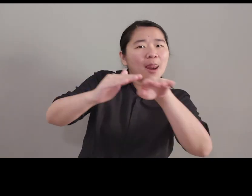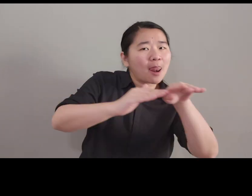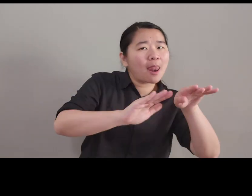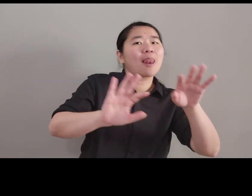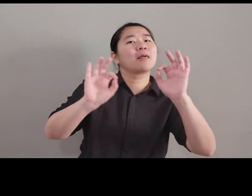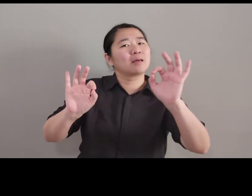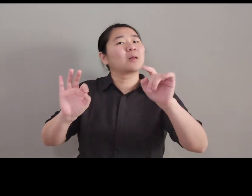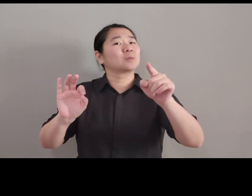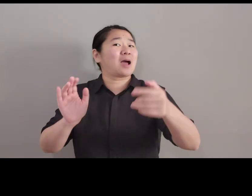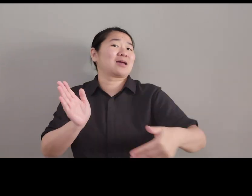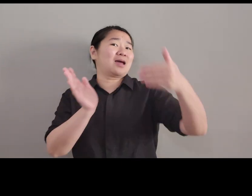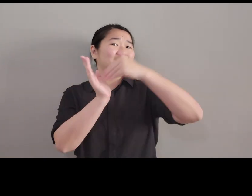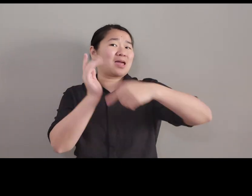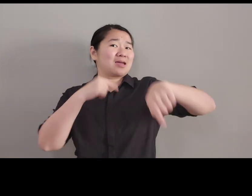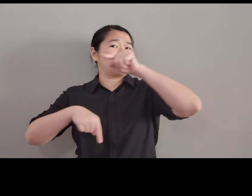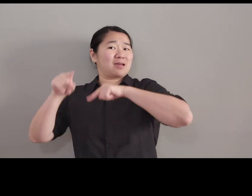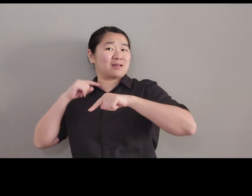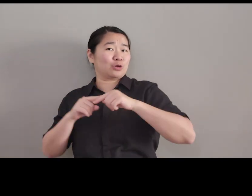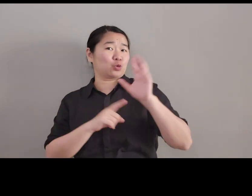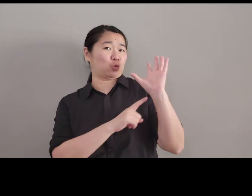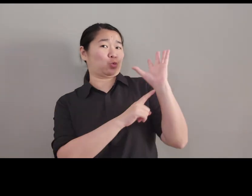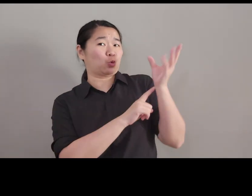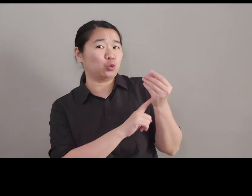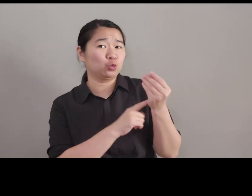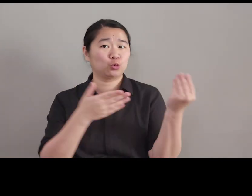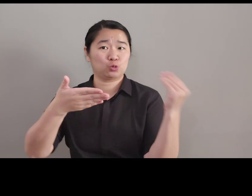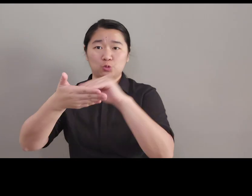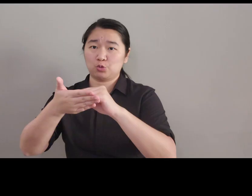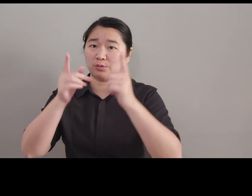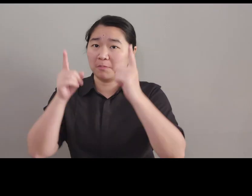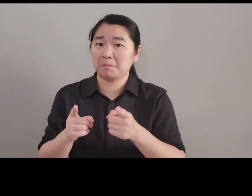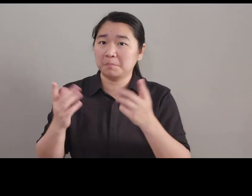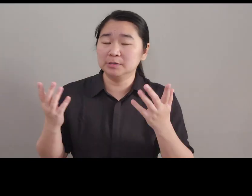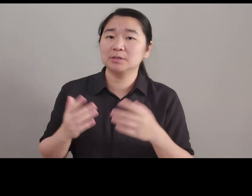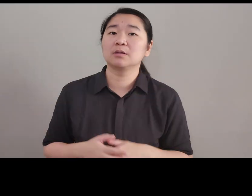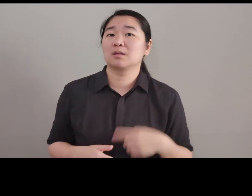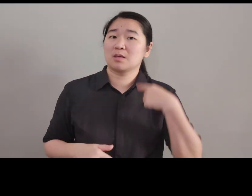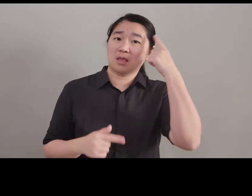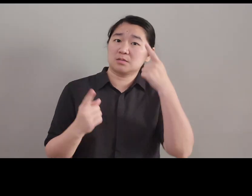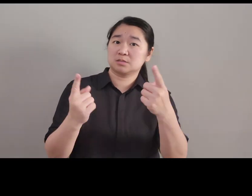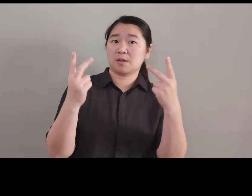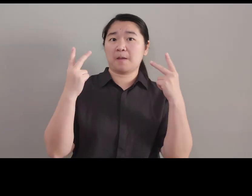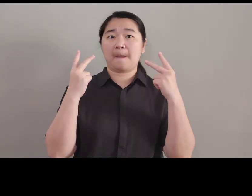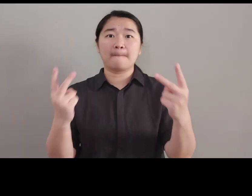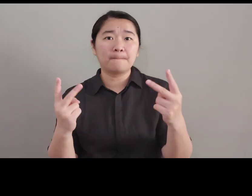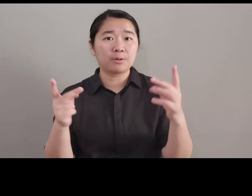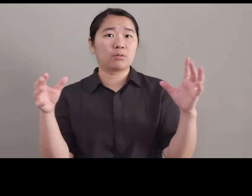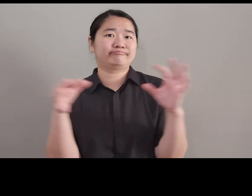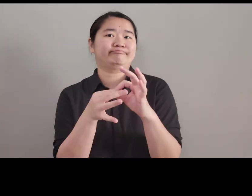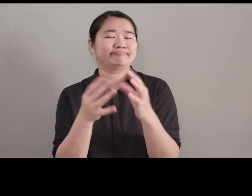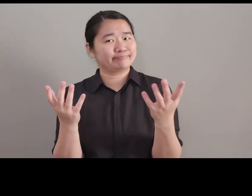to that. If we think this is genuinely important, we ought to fund it. We're not going to